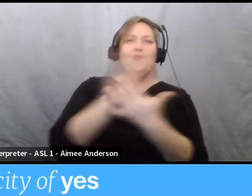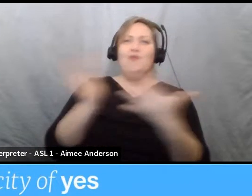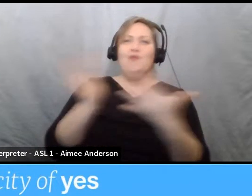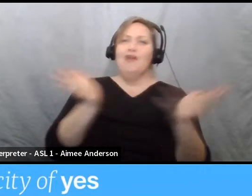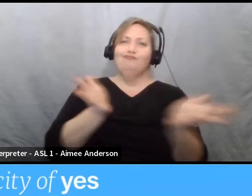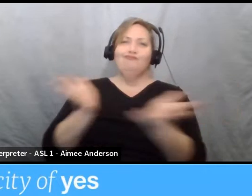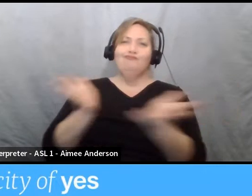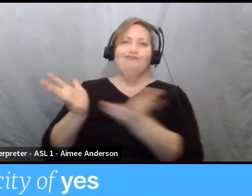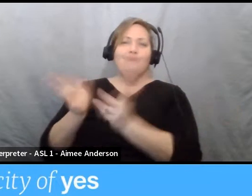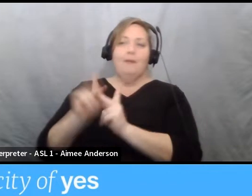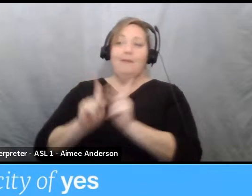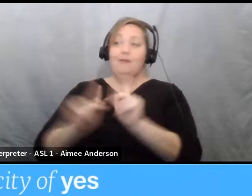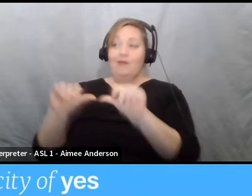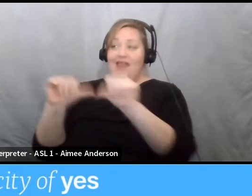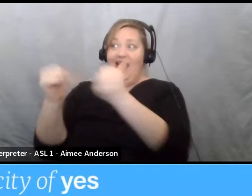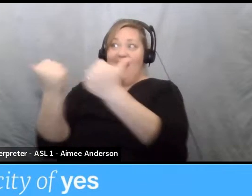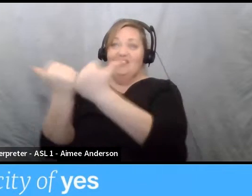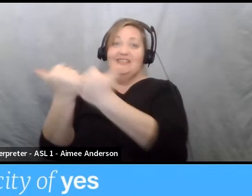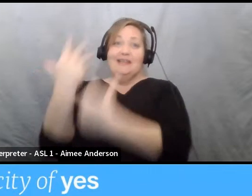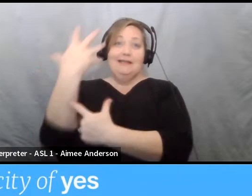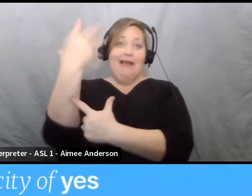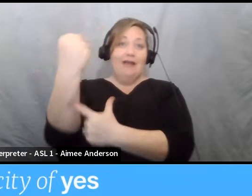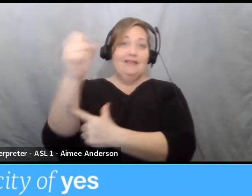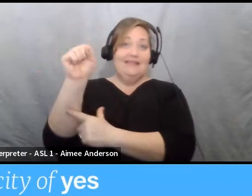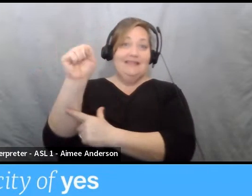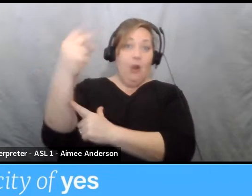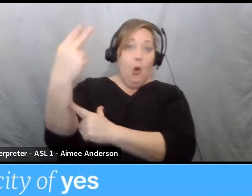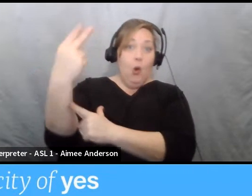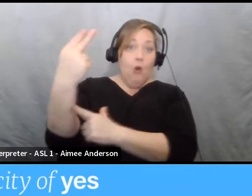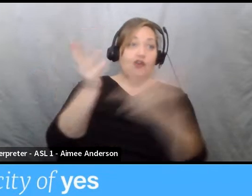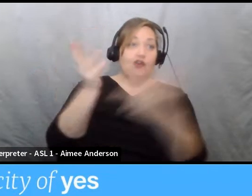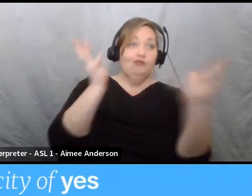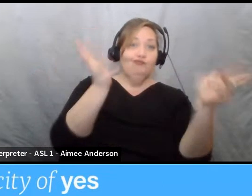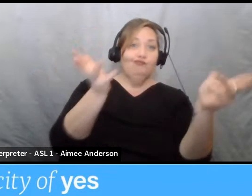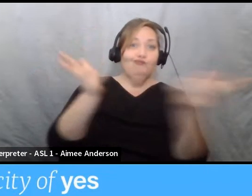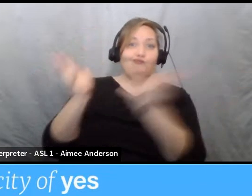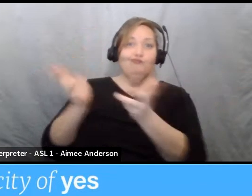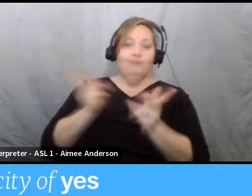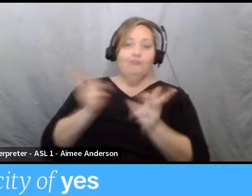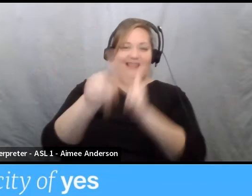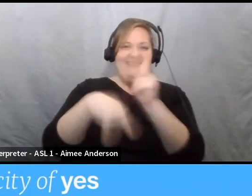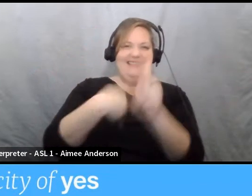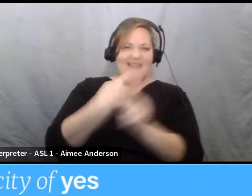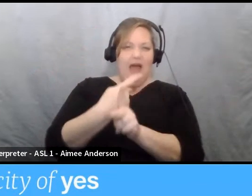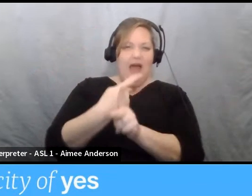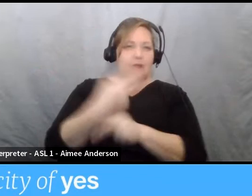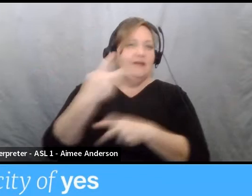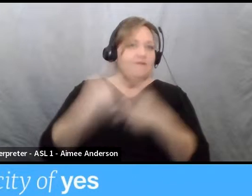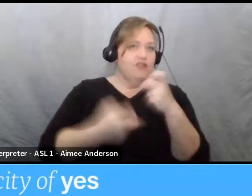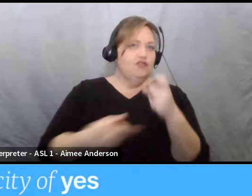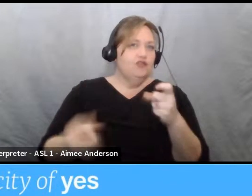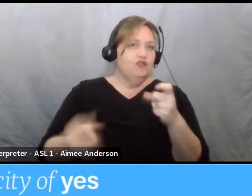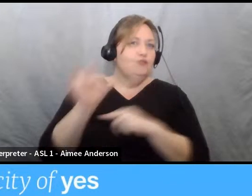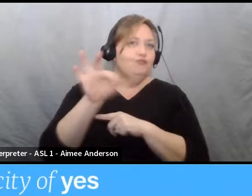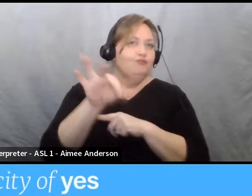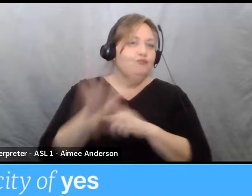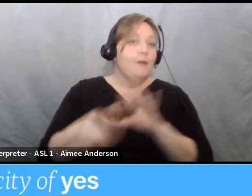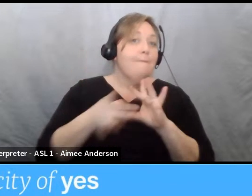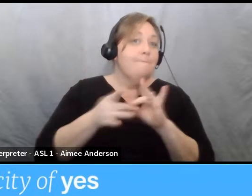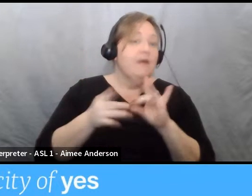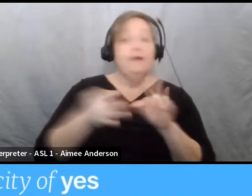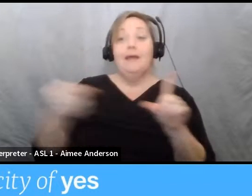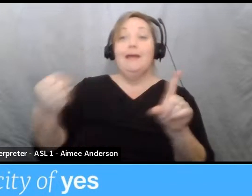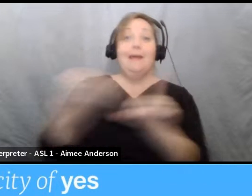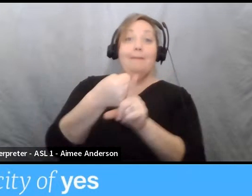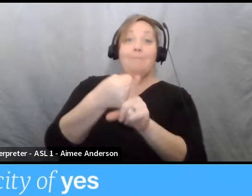city agencies and also just external stakeholders around the types of issues that you talked about. Impact